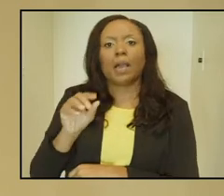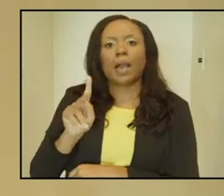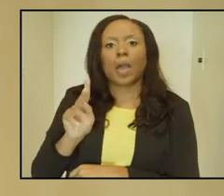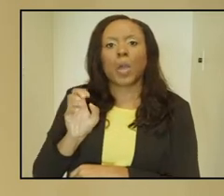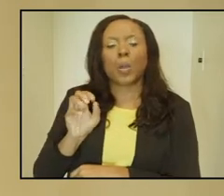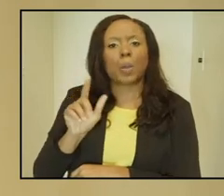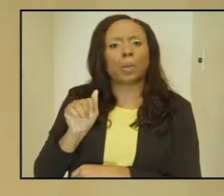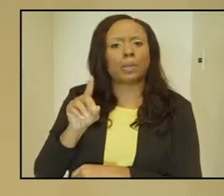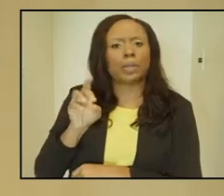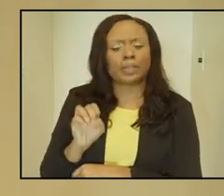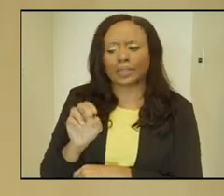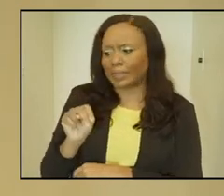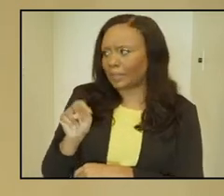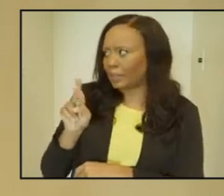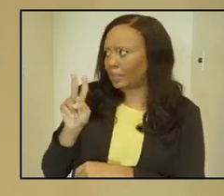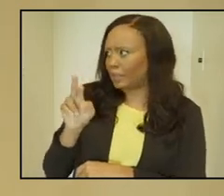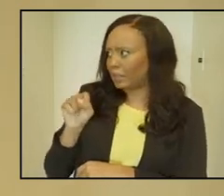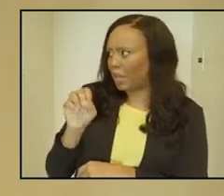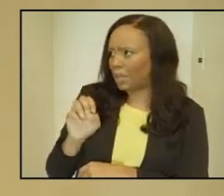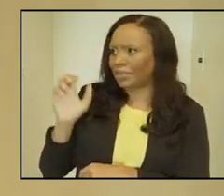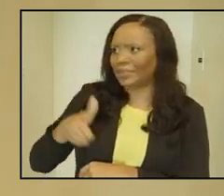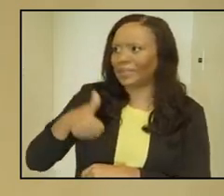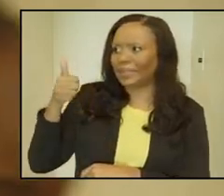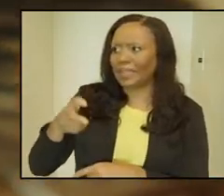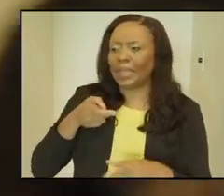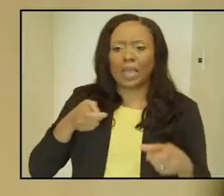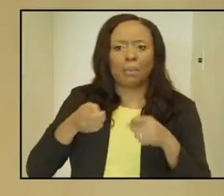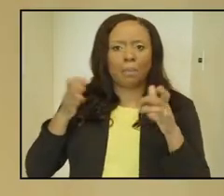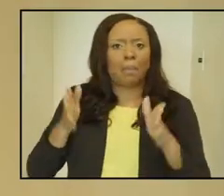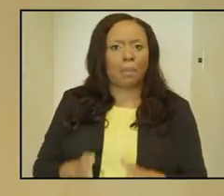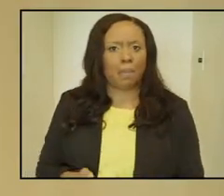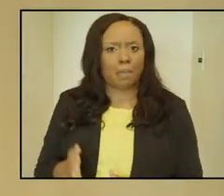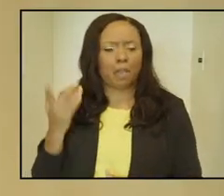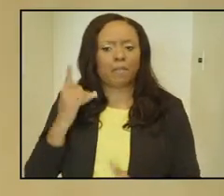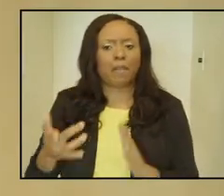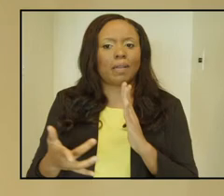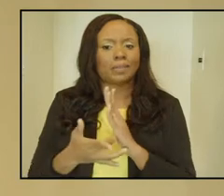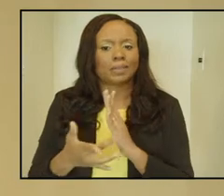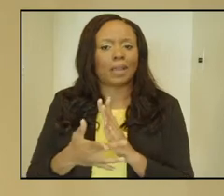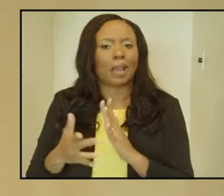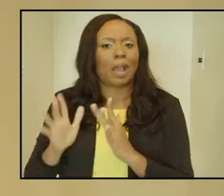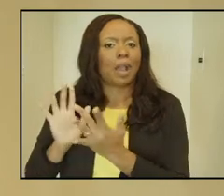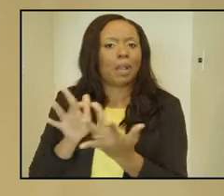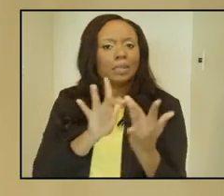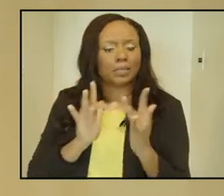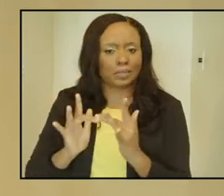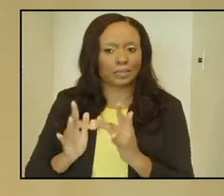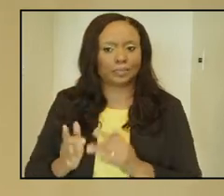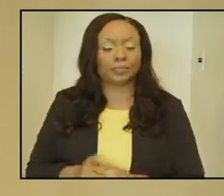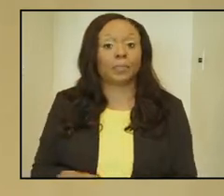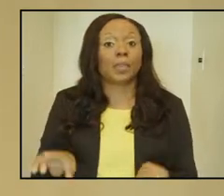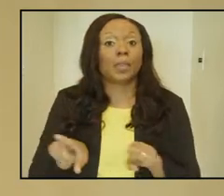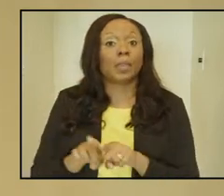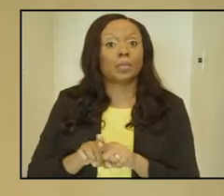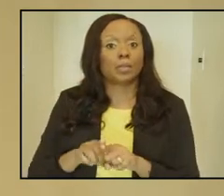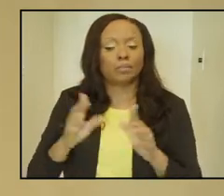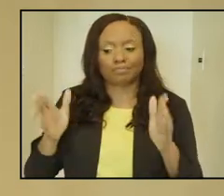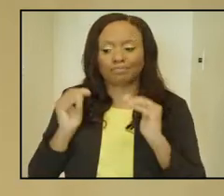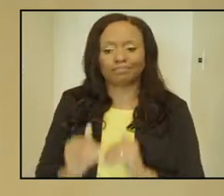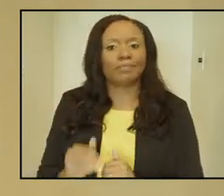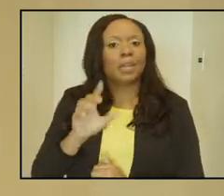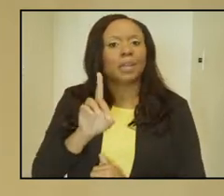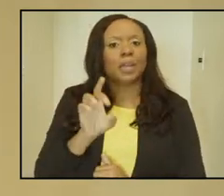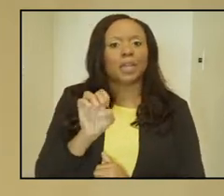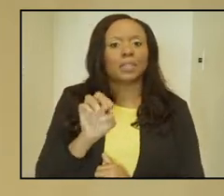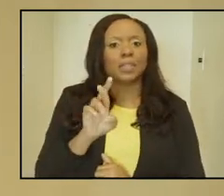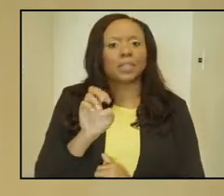Senior Manager of Technology Consulting. We also welcome Mr. Derek Cummins,